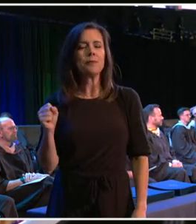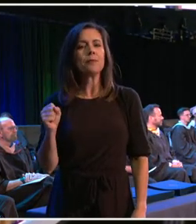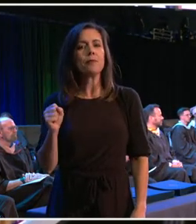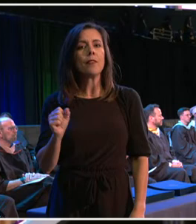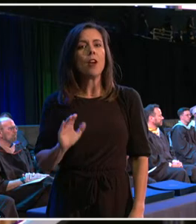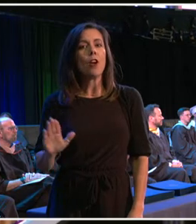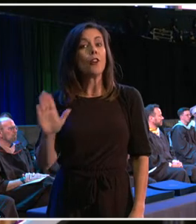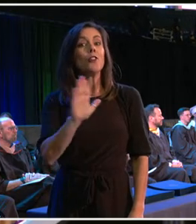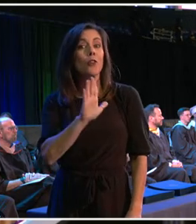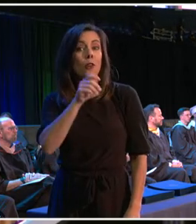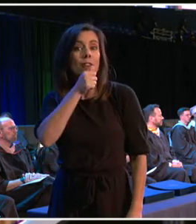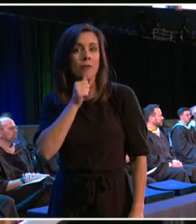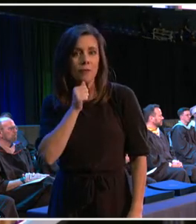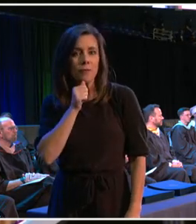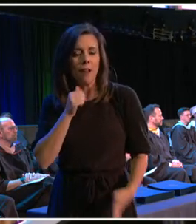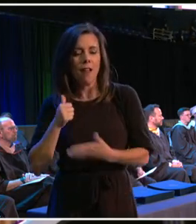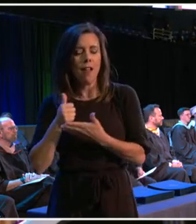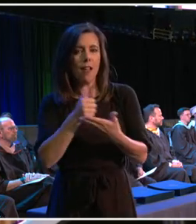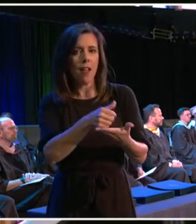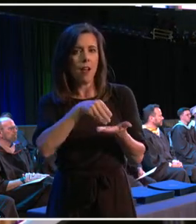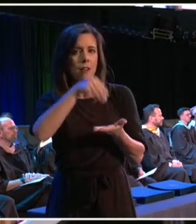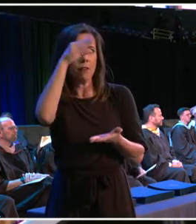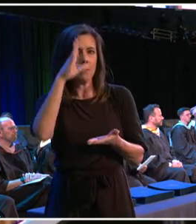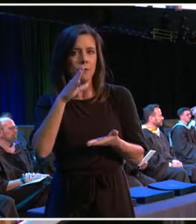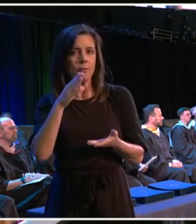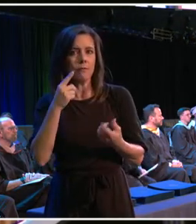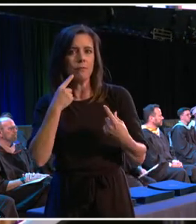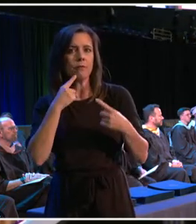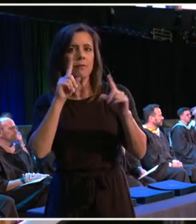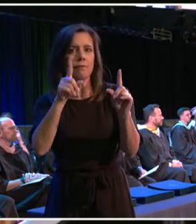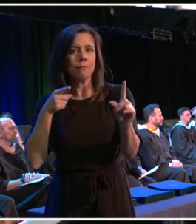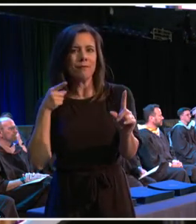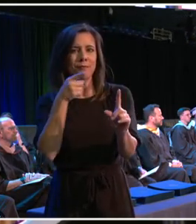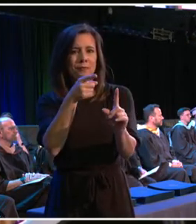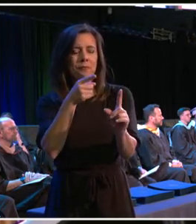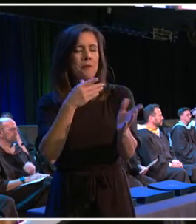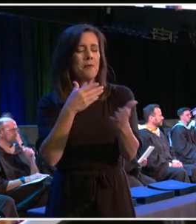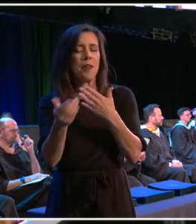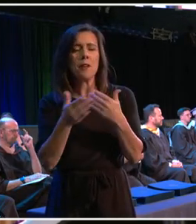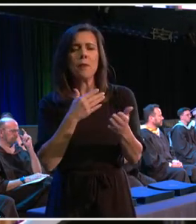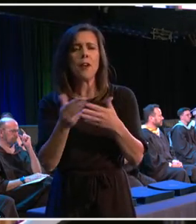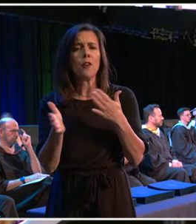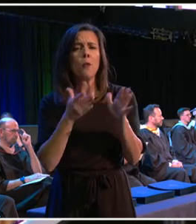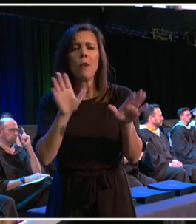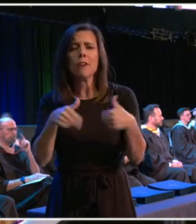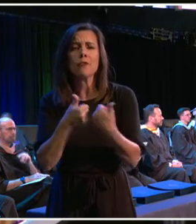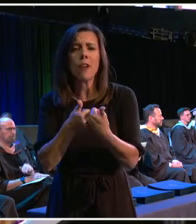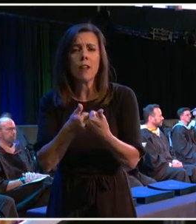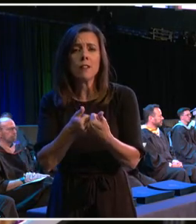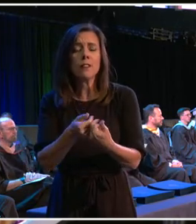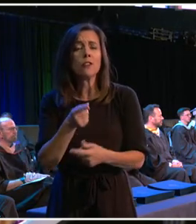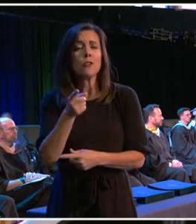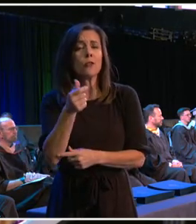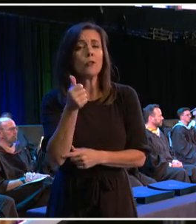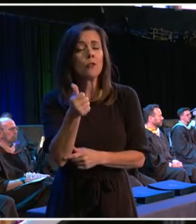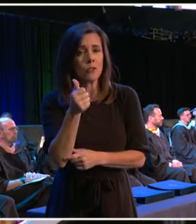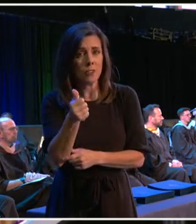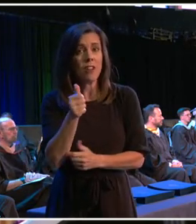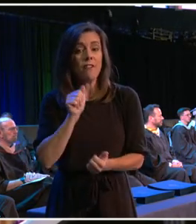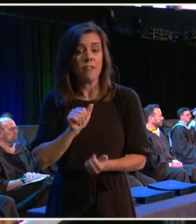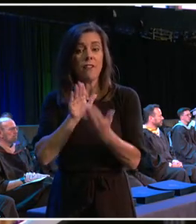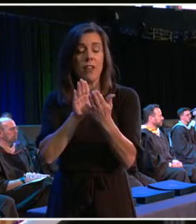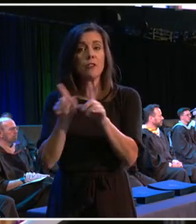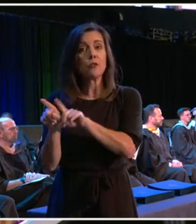for your perseverance in helping our students reach their goals, no matter the challenge even that you yourself may have